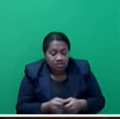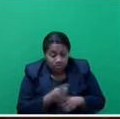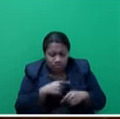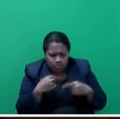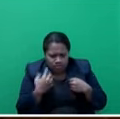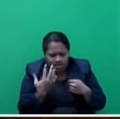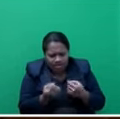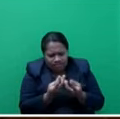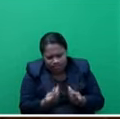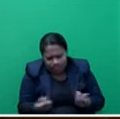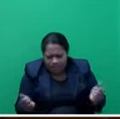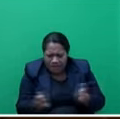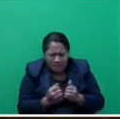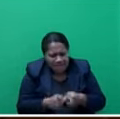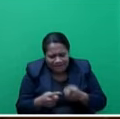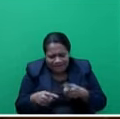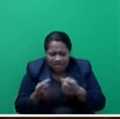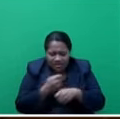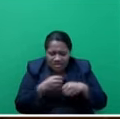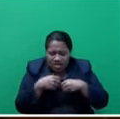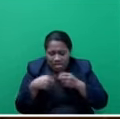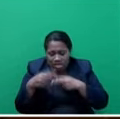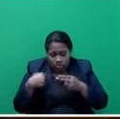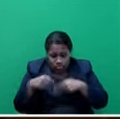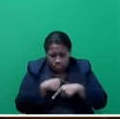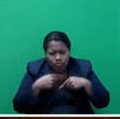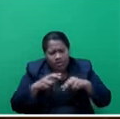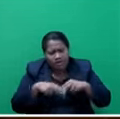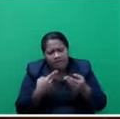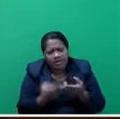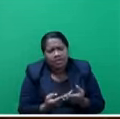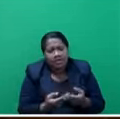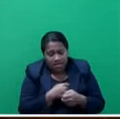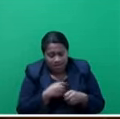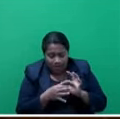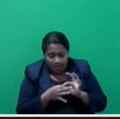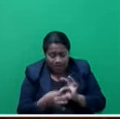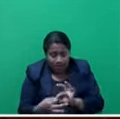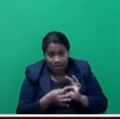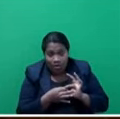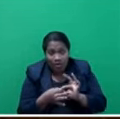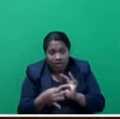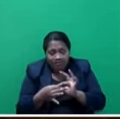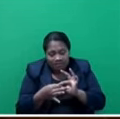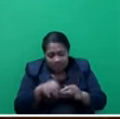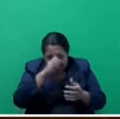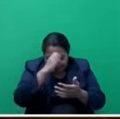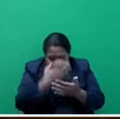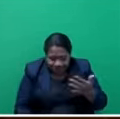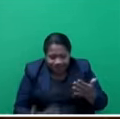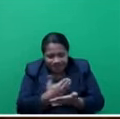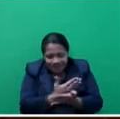differences throughout our history. We are a family, and our common bonds, our common experience, and our shared